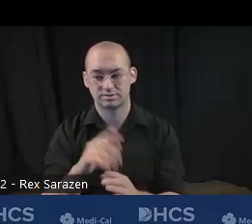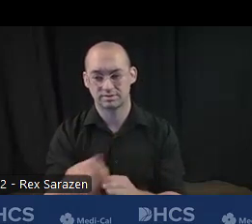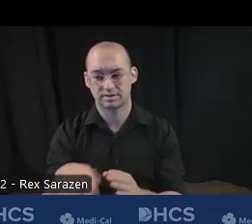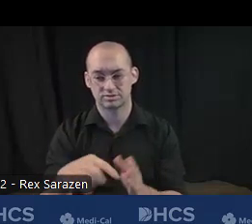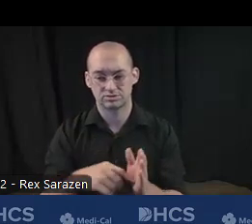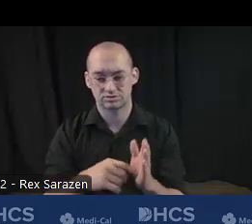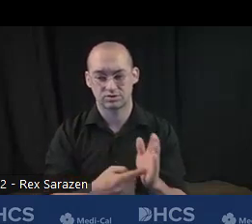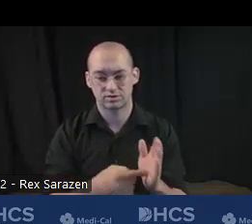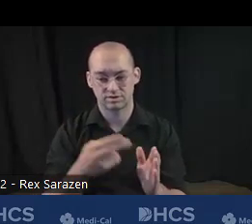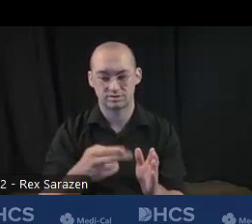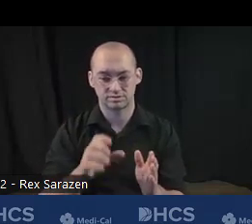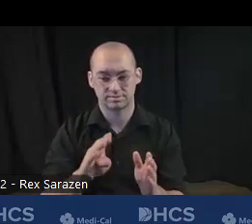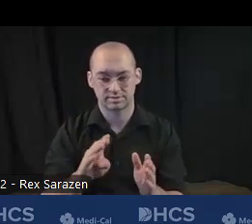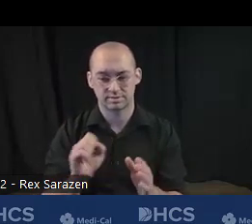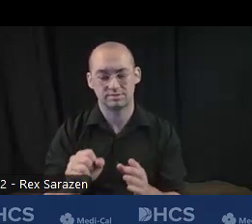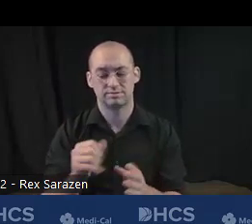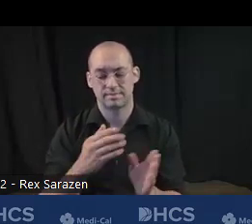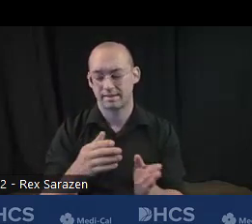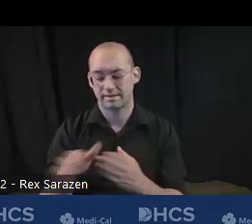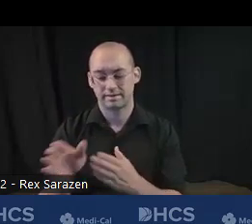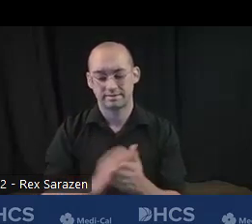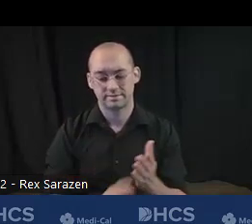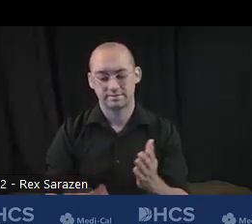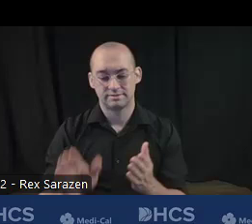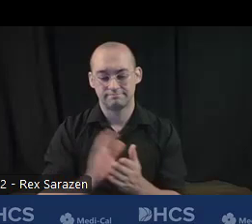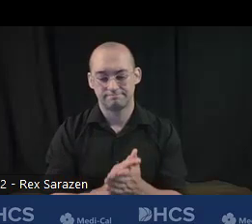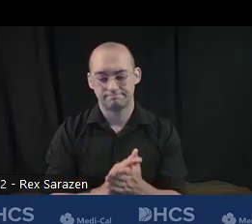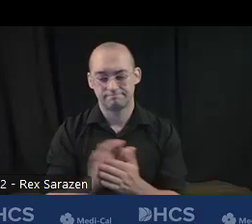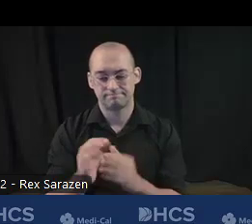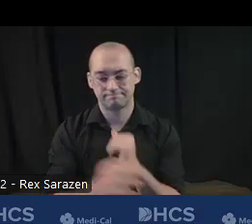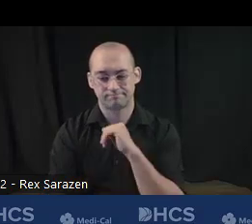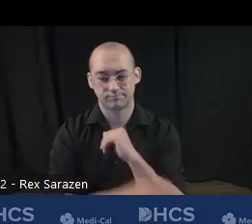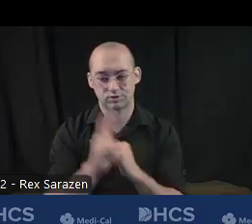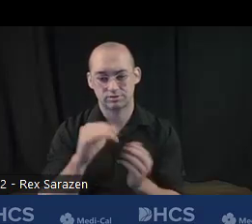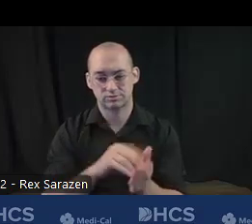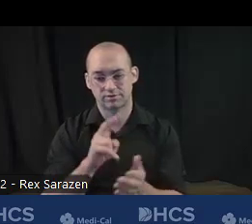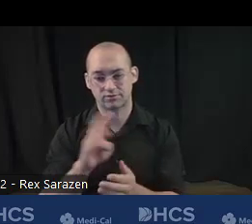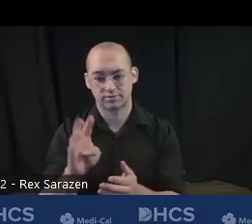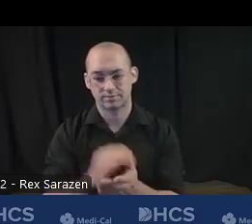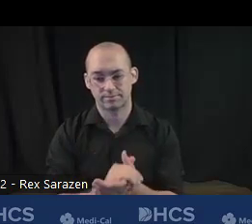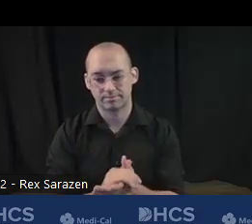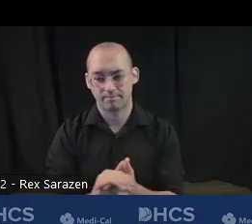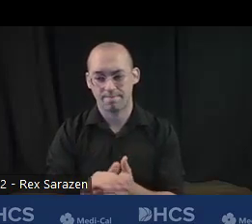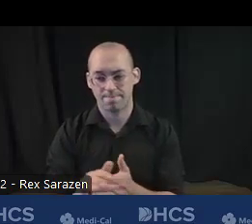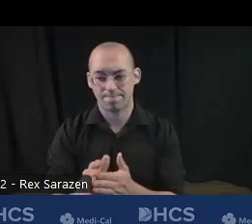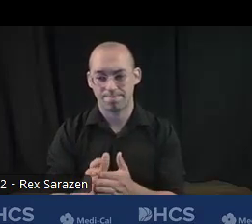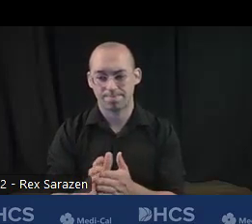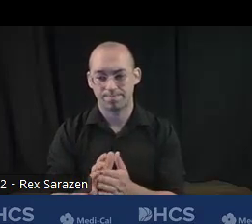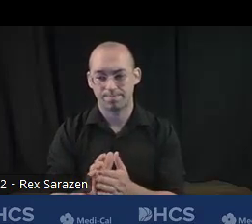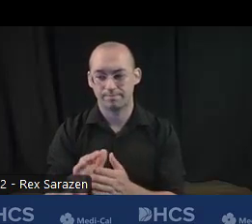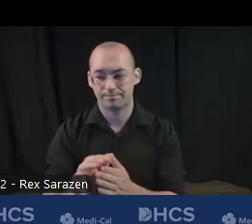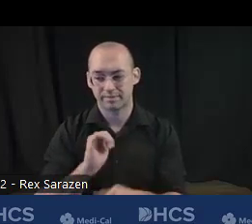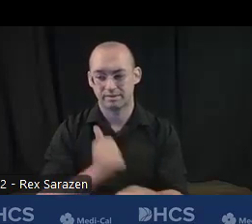our HCBS integration planning in the fall of 2024, and established preliminary direction for